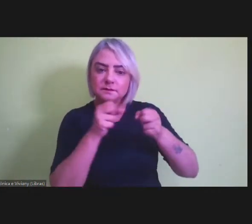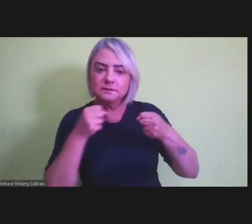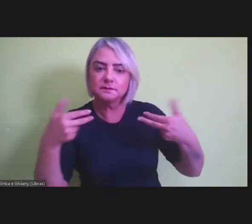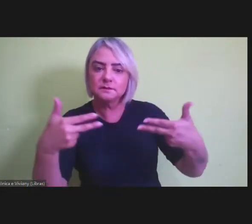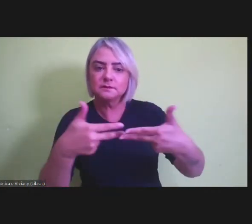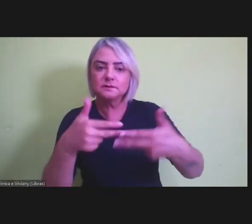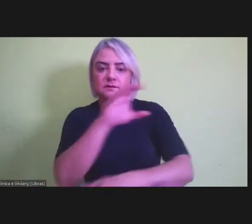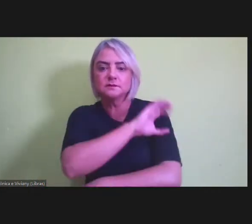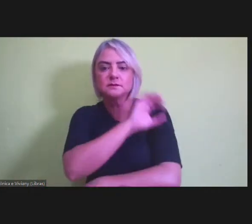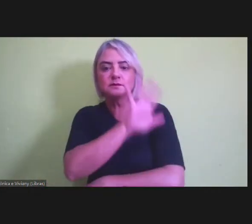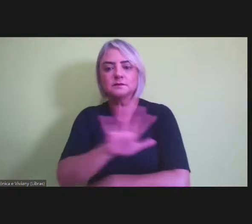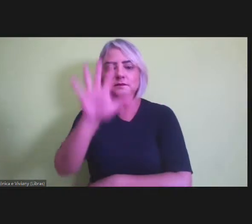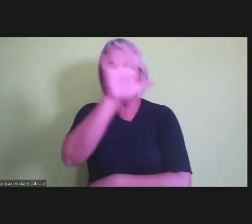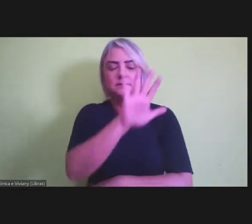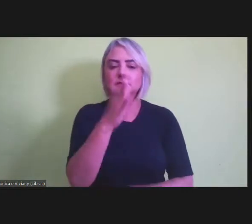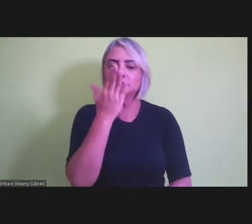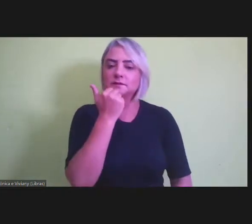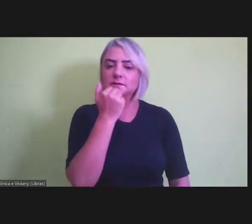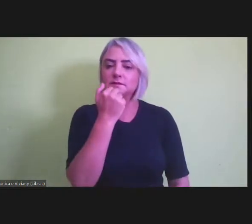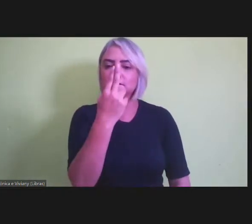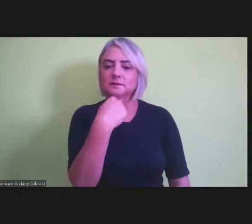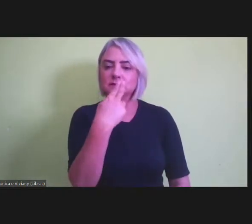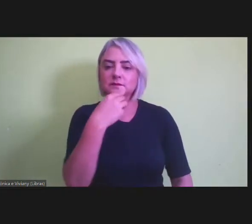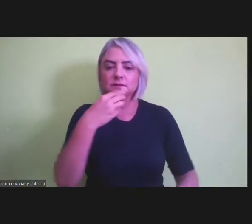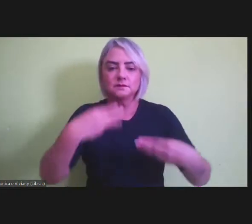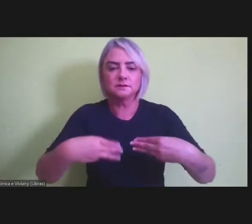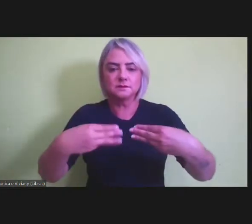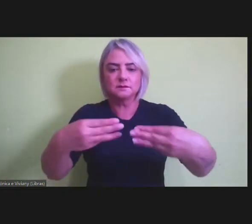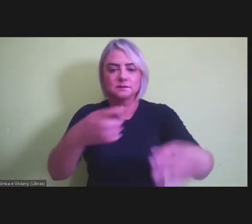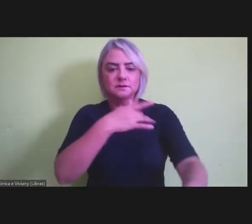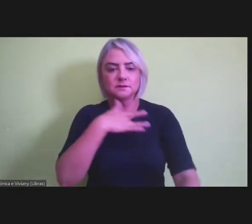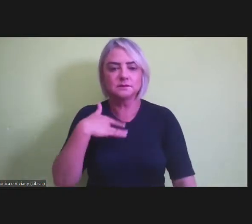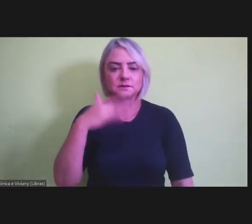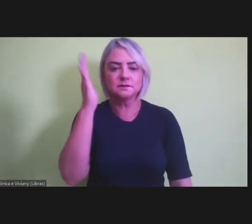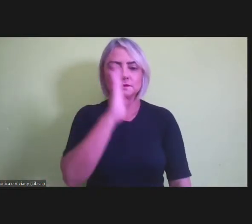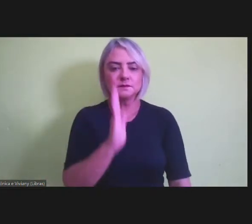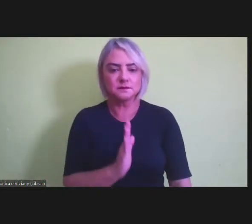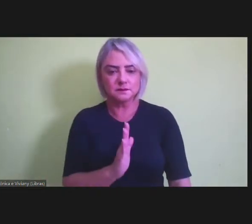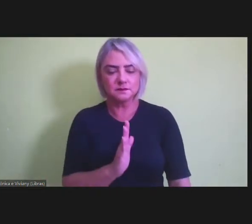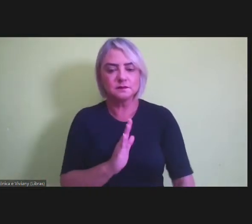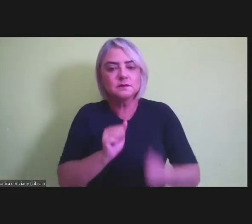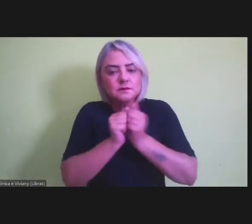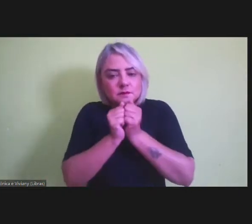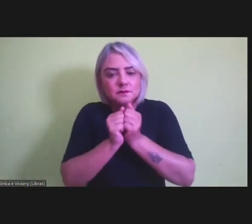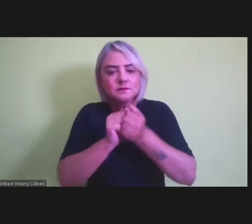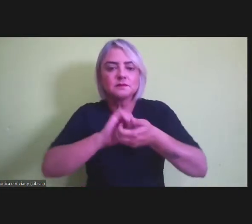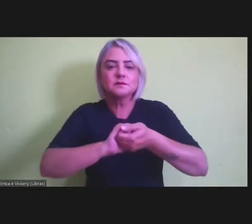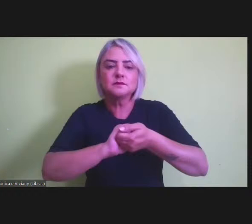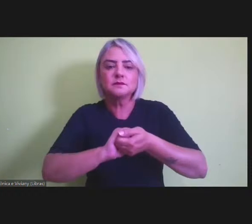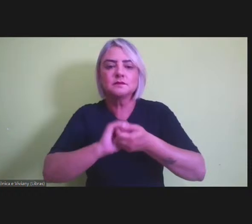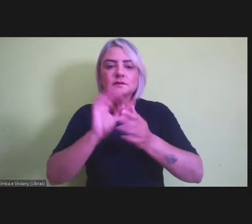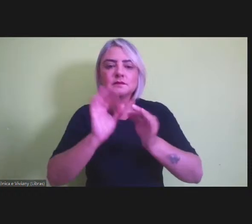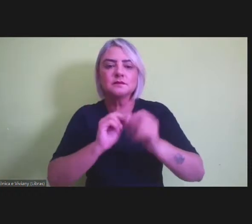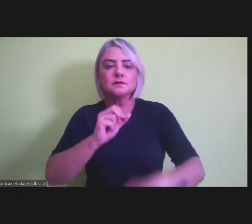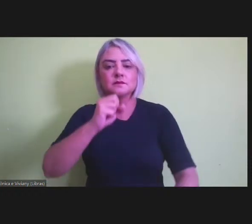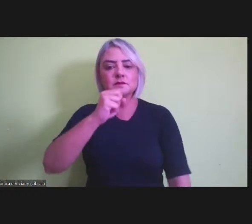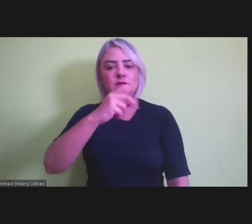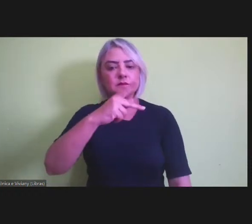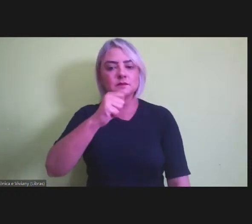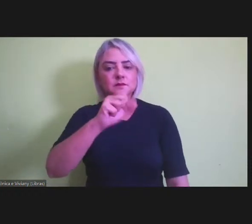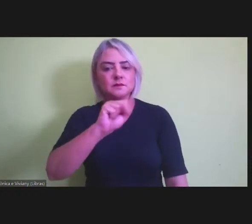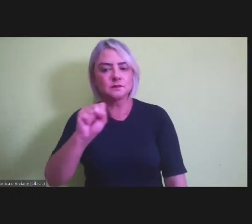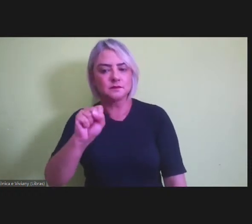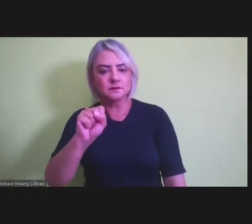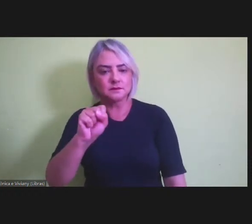to talk about this issue. So this is an initiative from the Ministry of Health from Brazil in partnership with